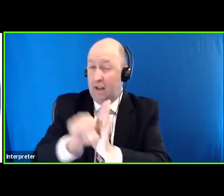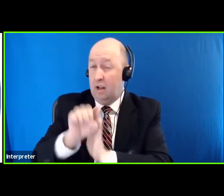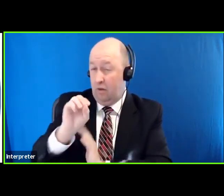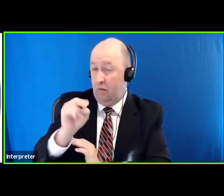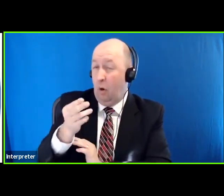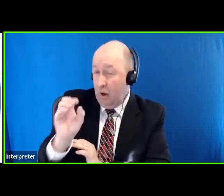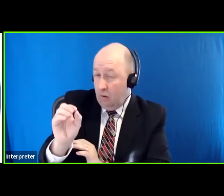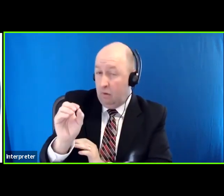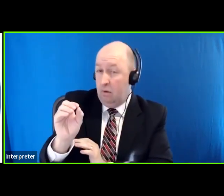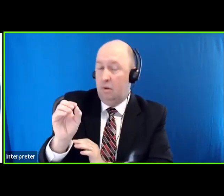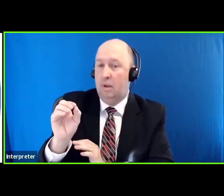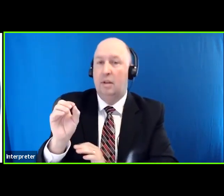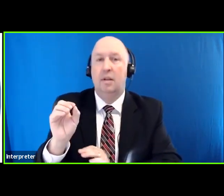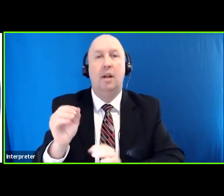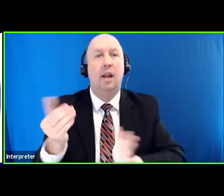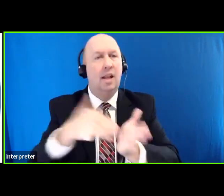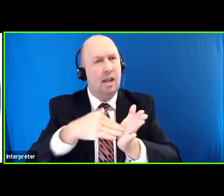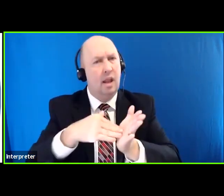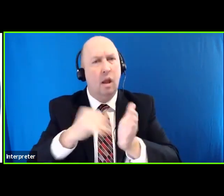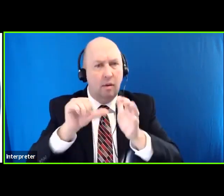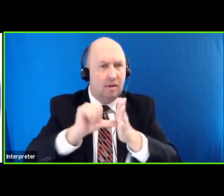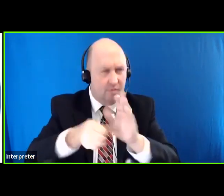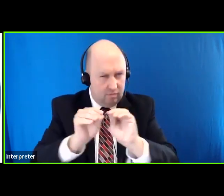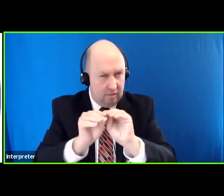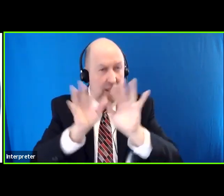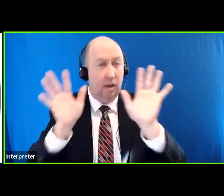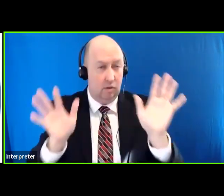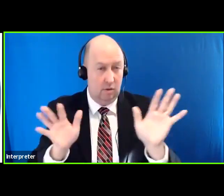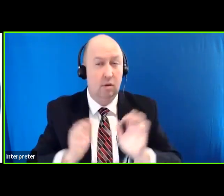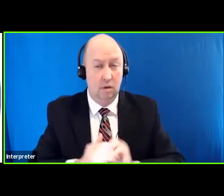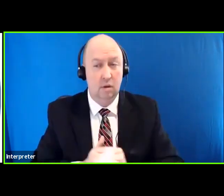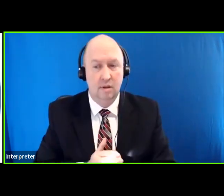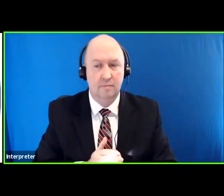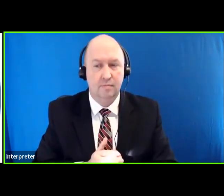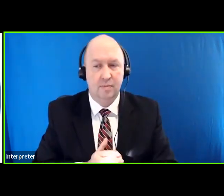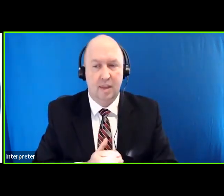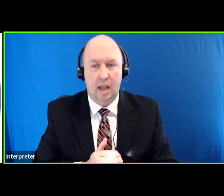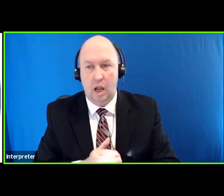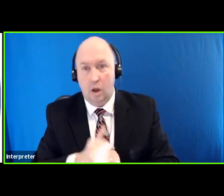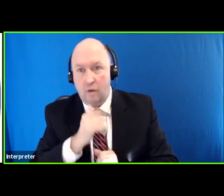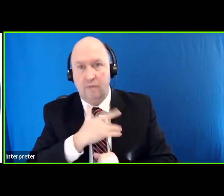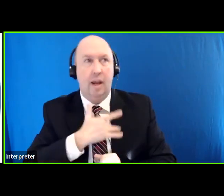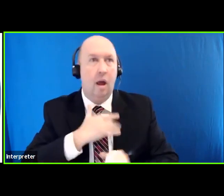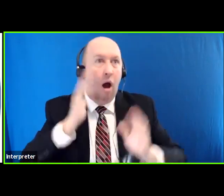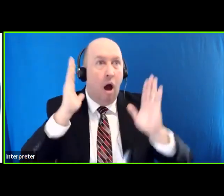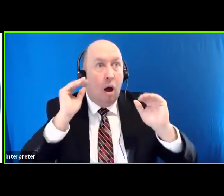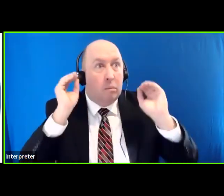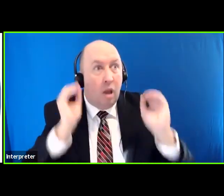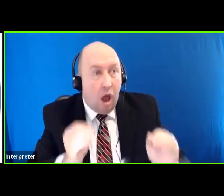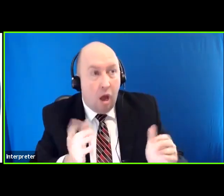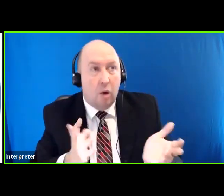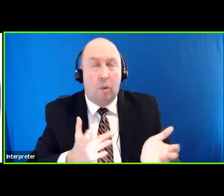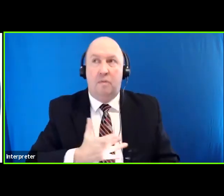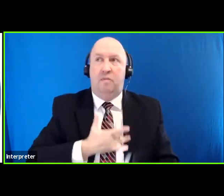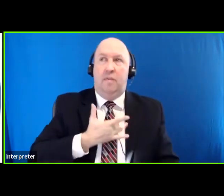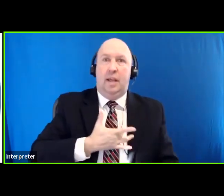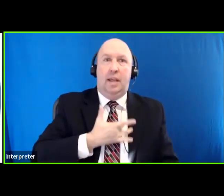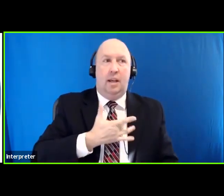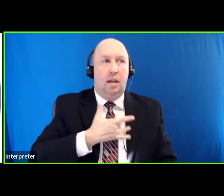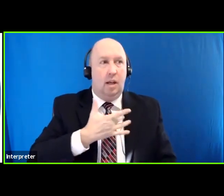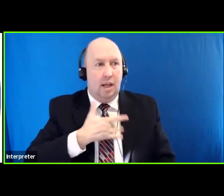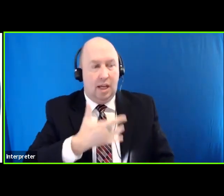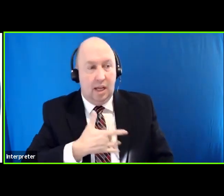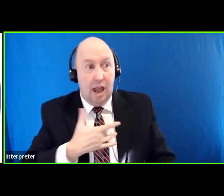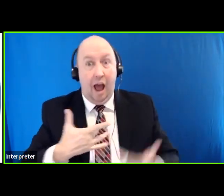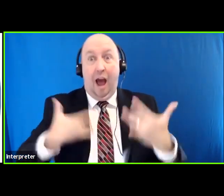make sure that this gets through the community. So again, we don't lose hope or, don't still be engaged and